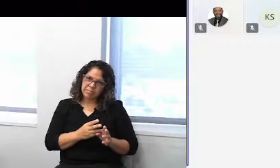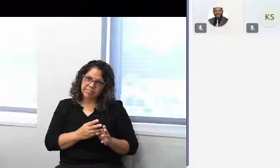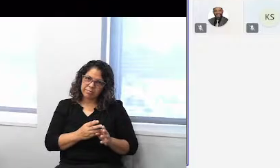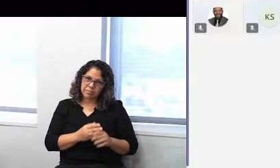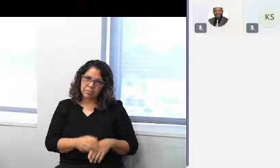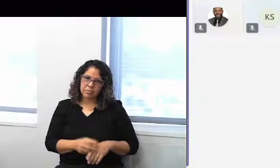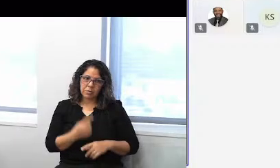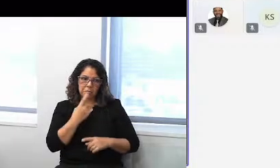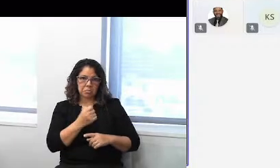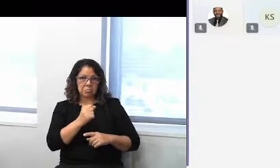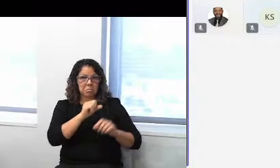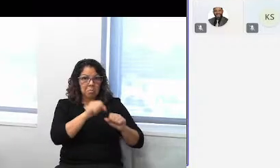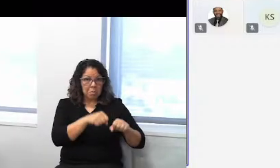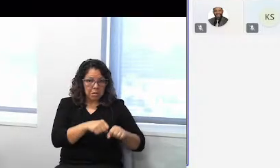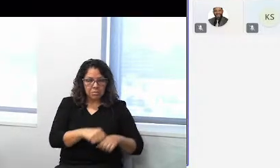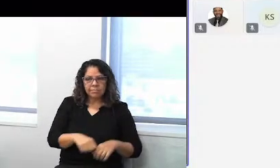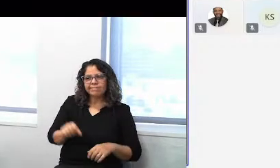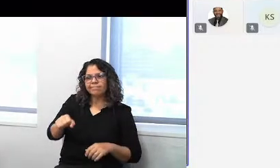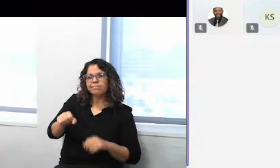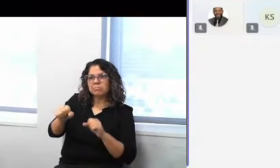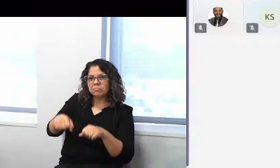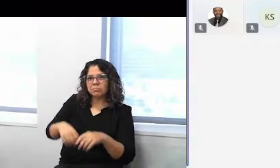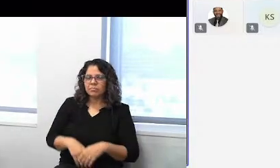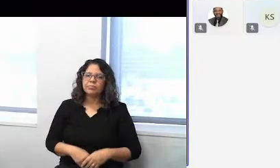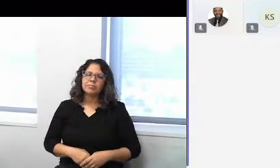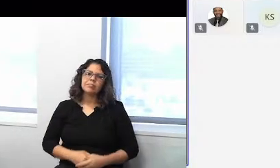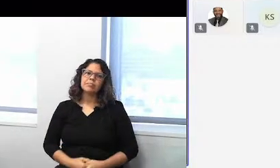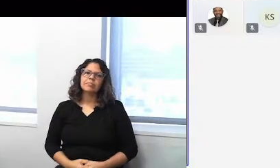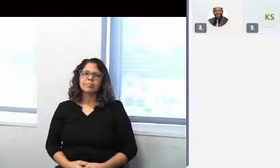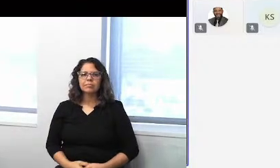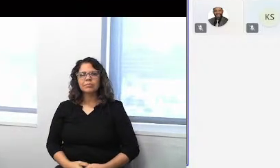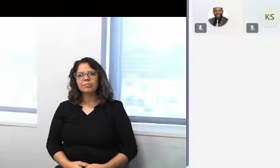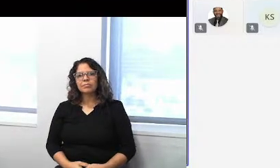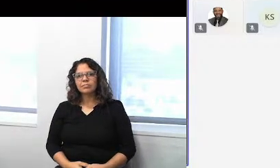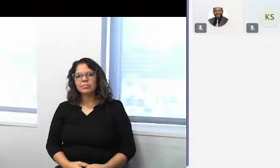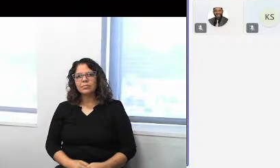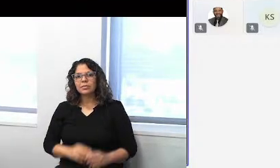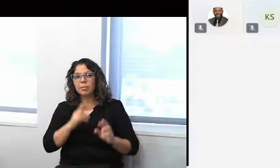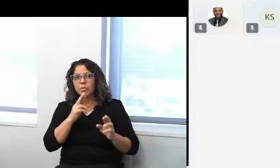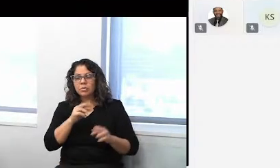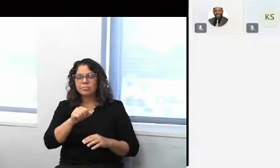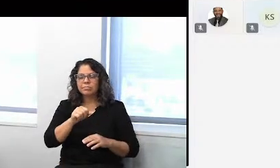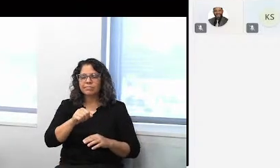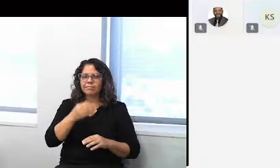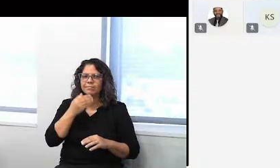right? Yes. Yeah, thank you. All right.